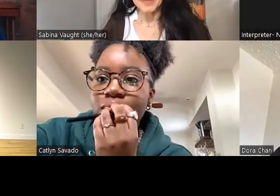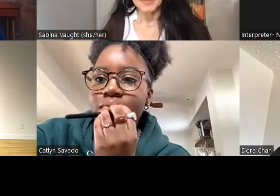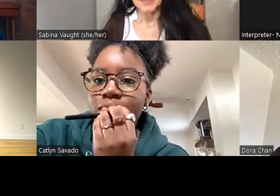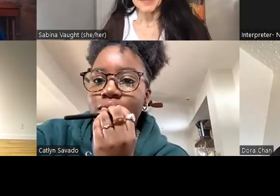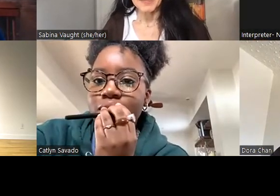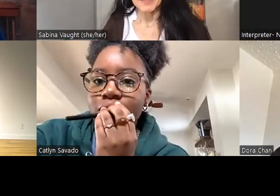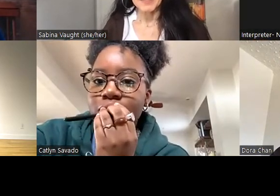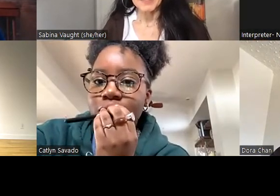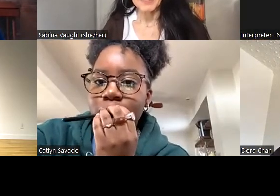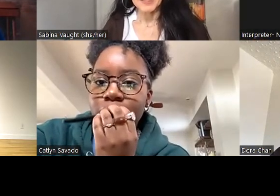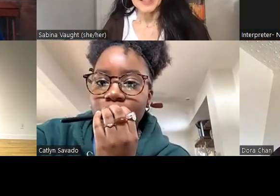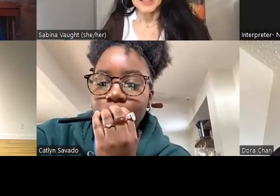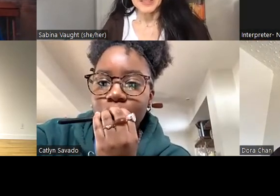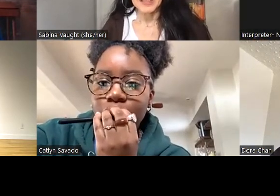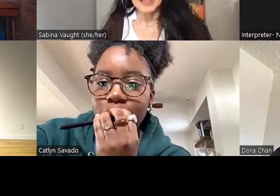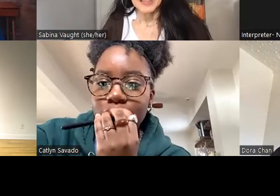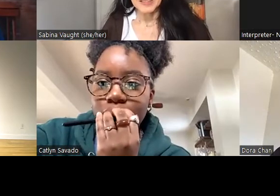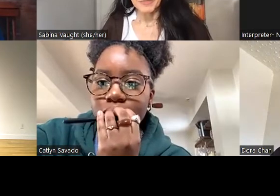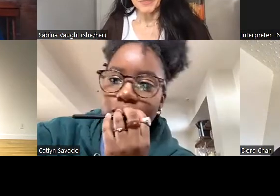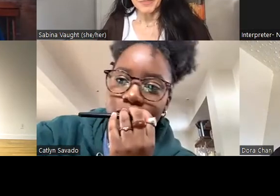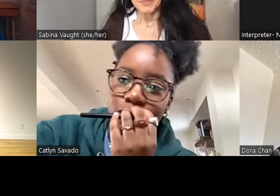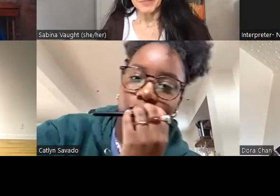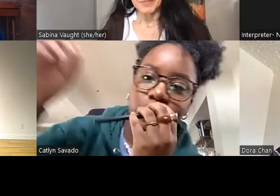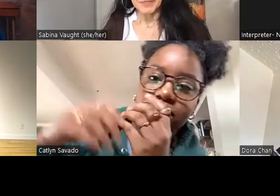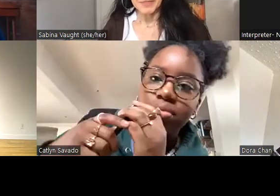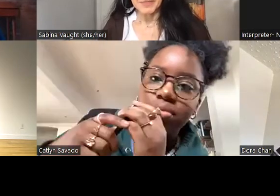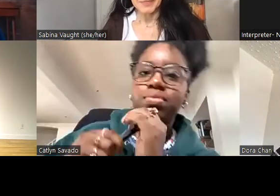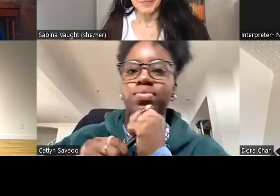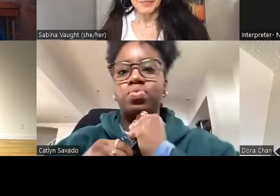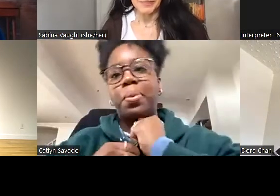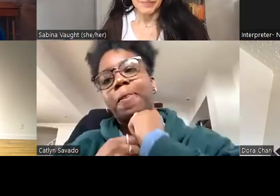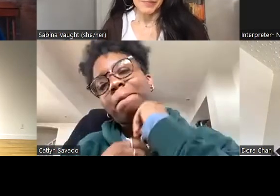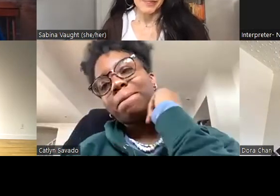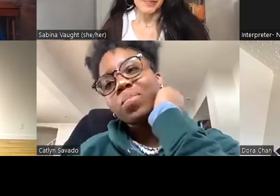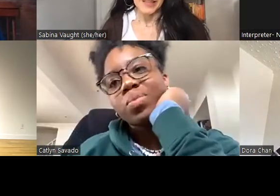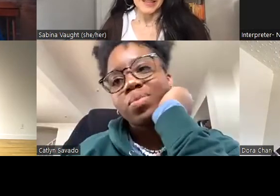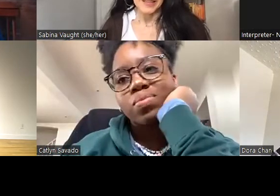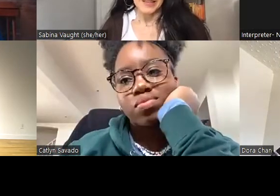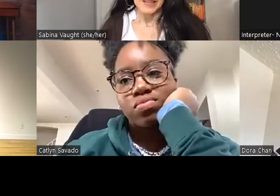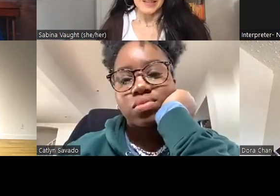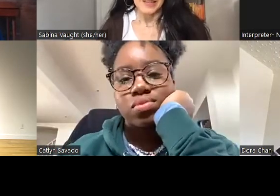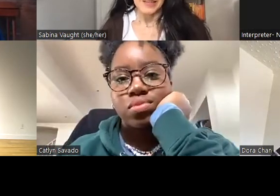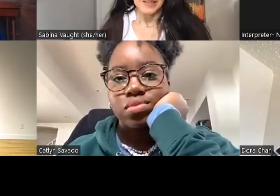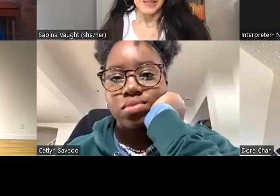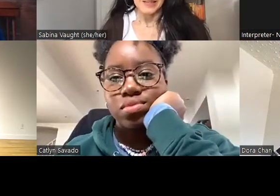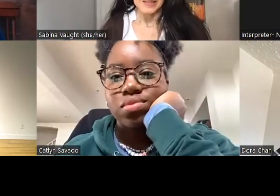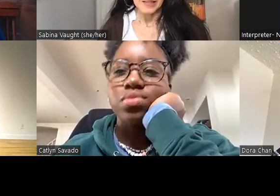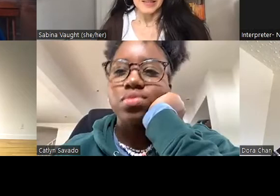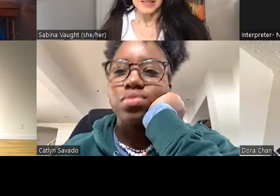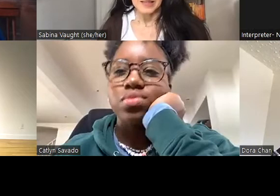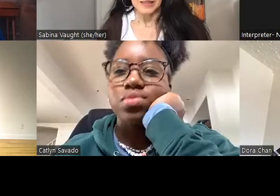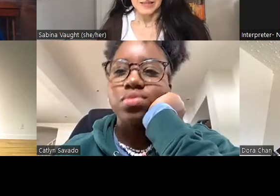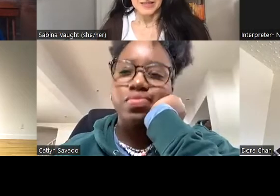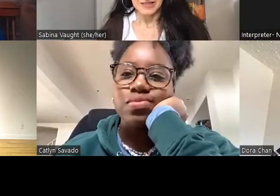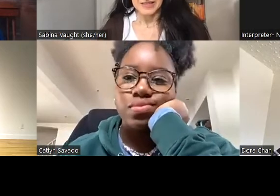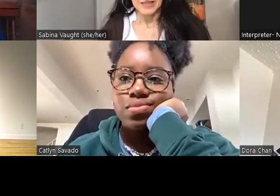For me, it was just sort of, we didn't read about this as much as we began experiencing it. And we just had to